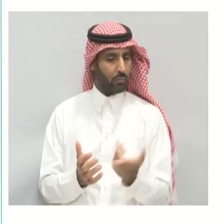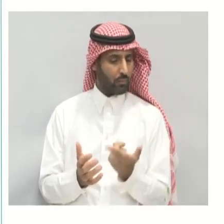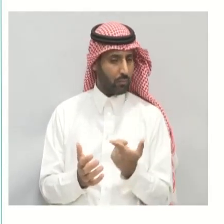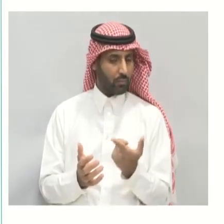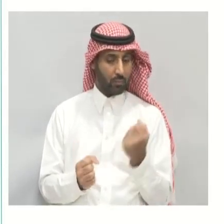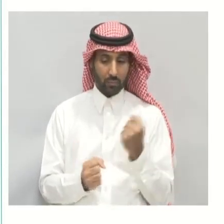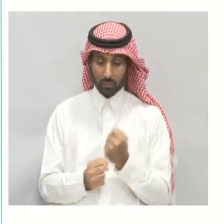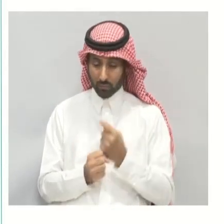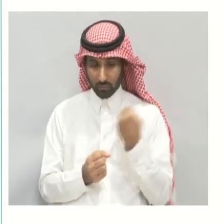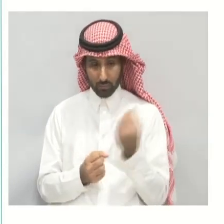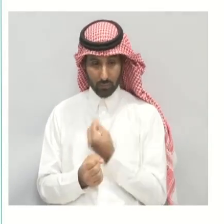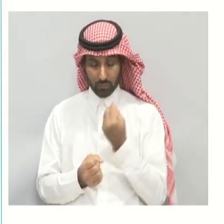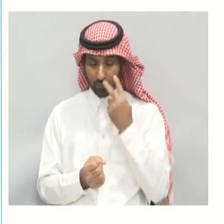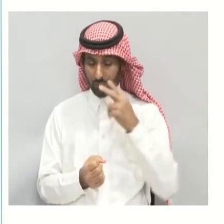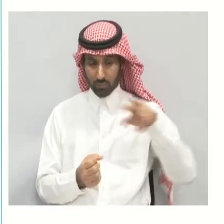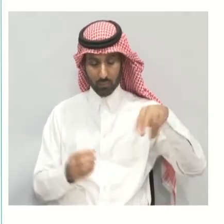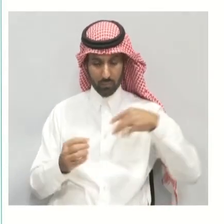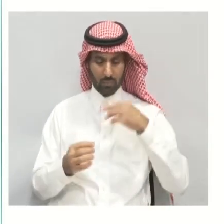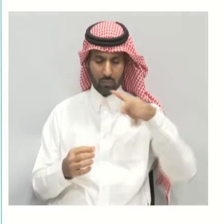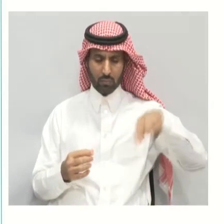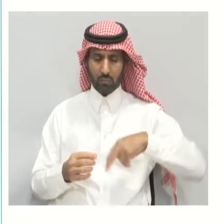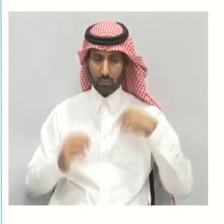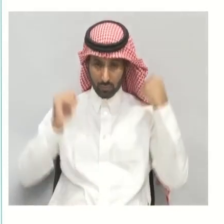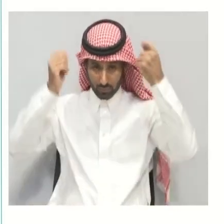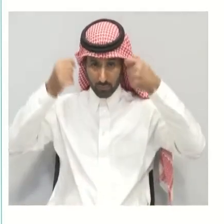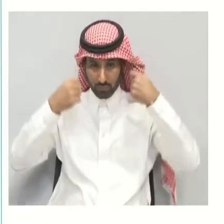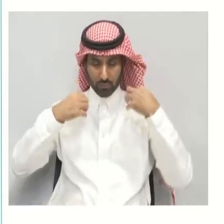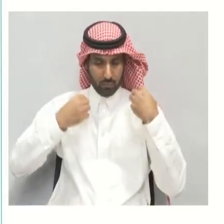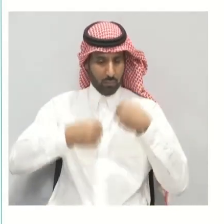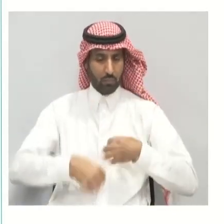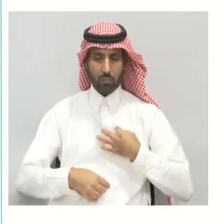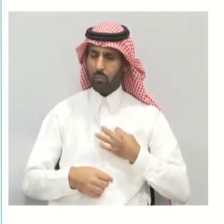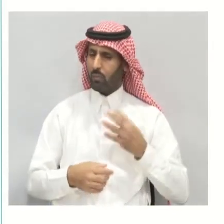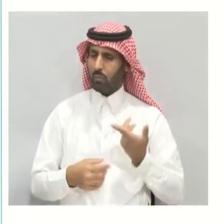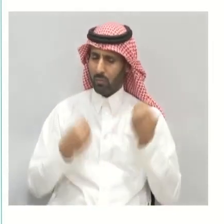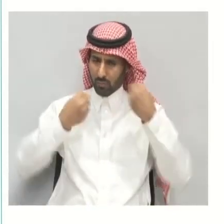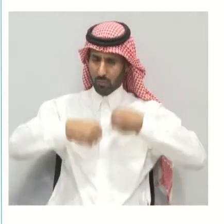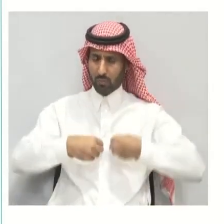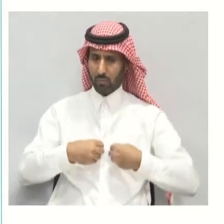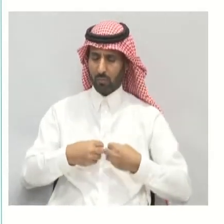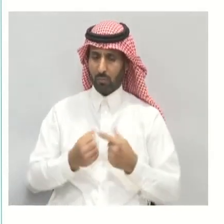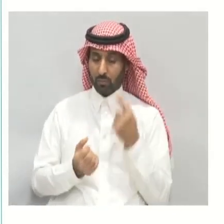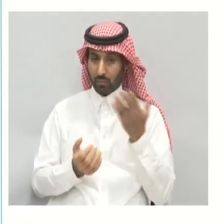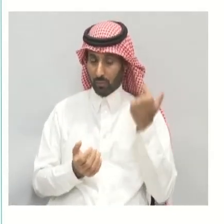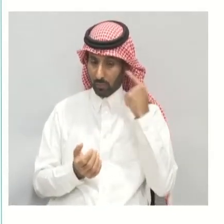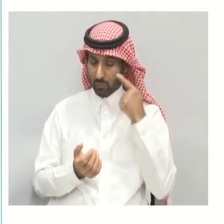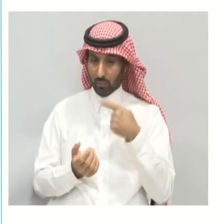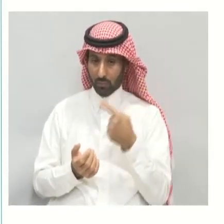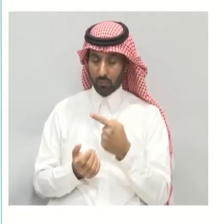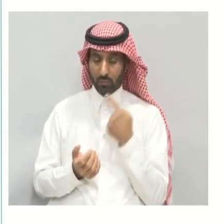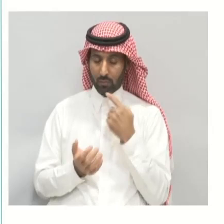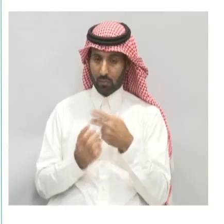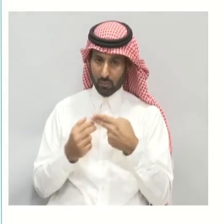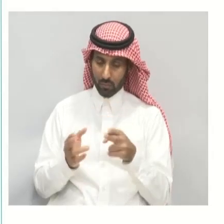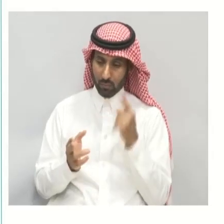do visitors wear at the falls? What do visitors wear at the falls? So as we have said in